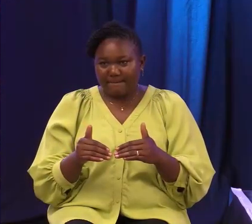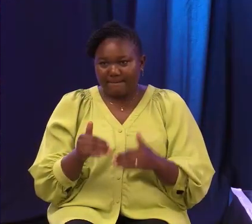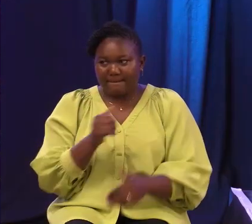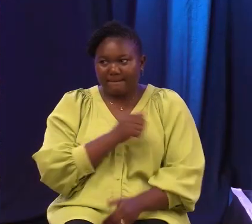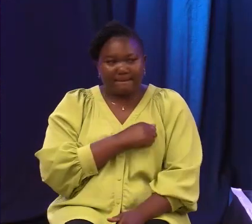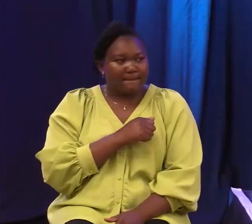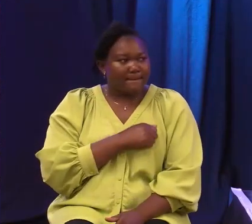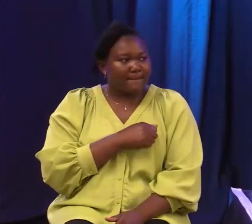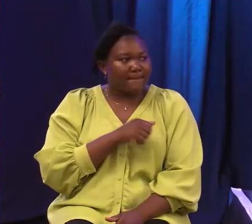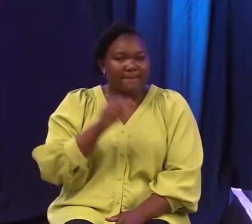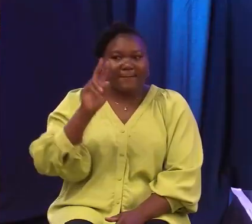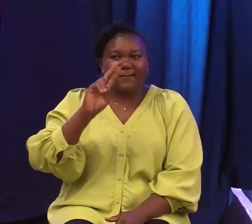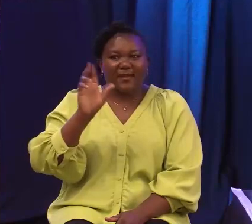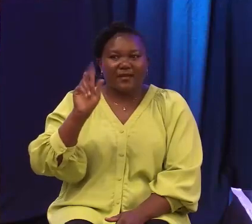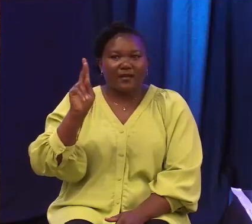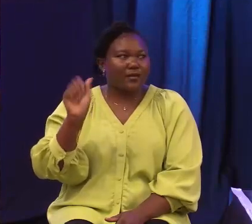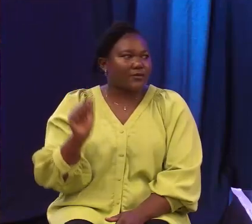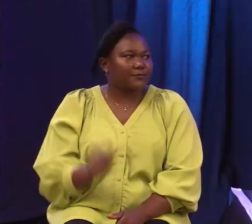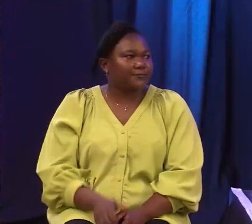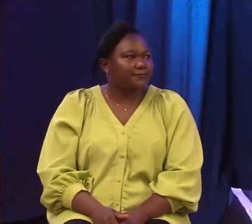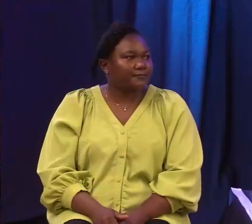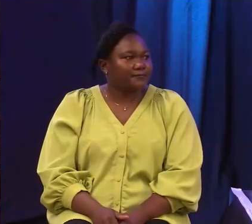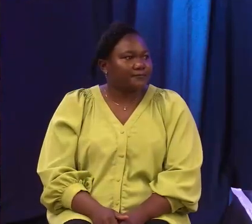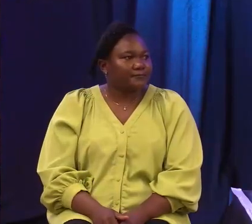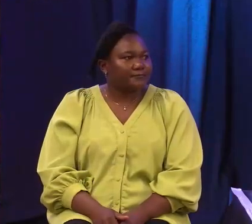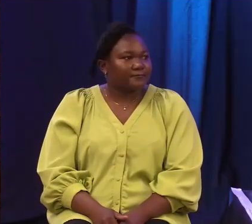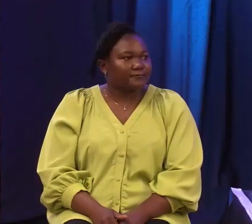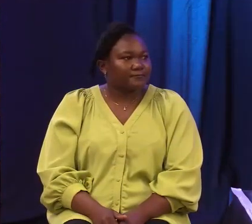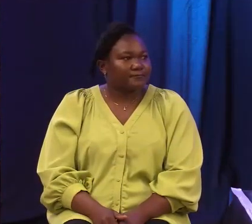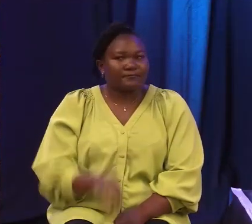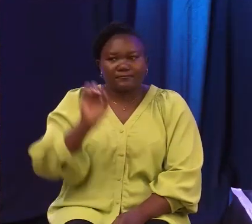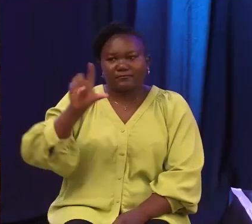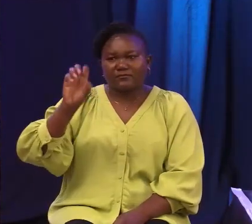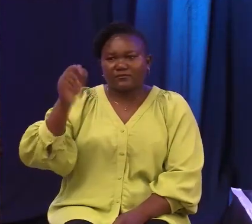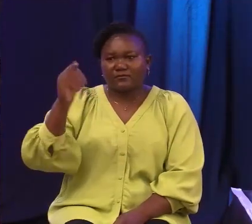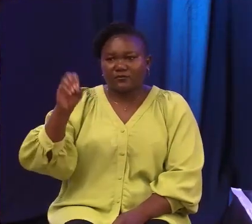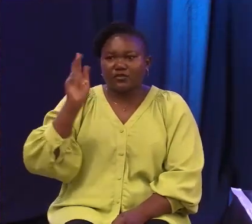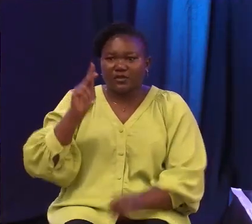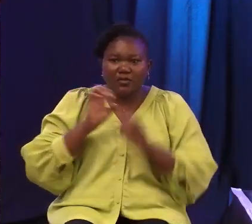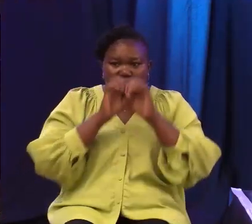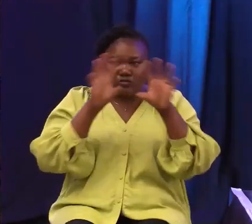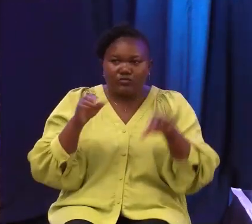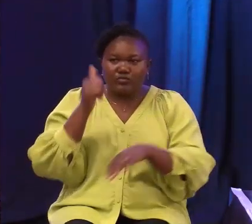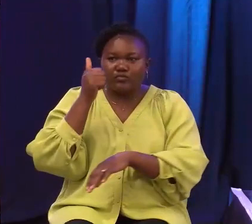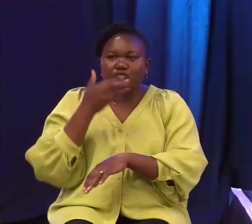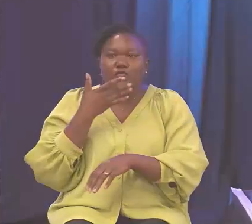Hacker for the unveiling logo and announcement of the winner. Come on.